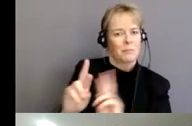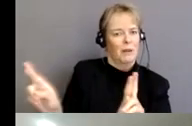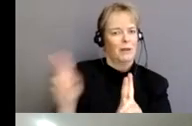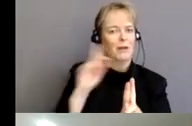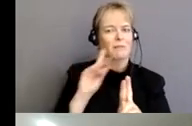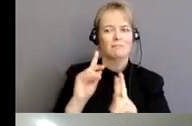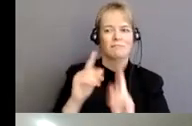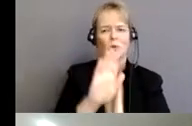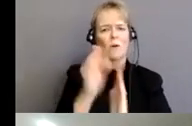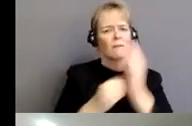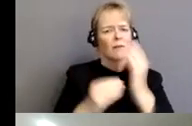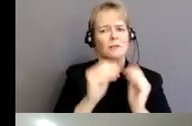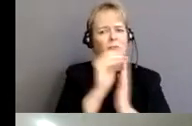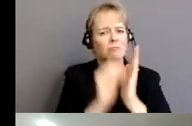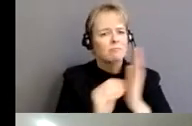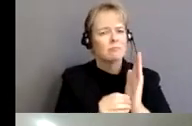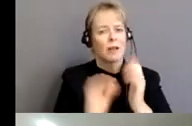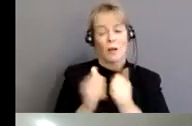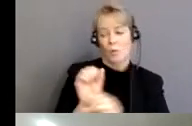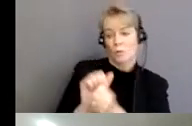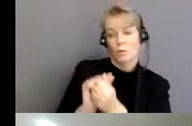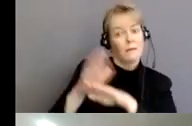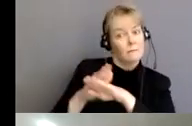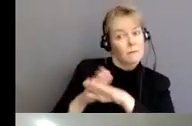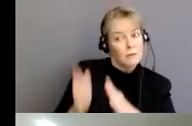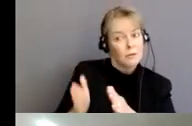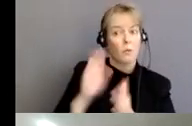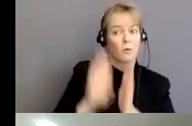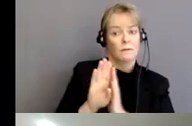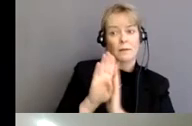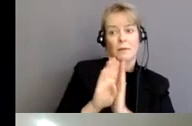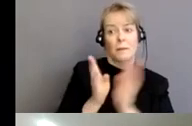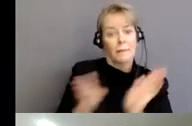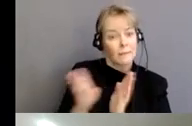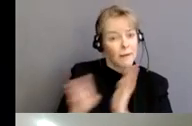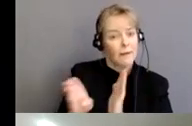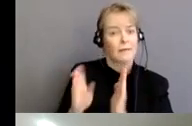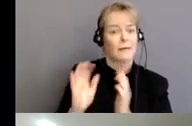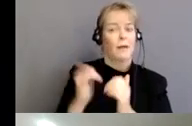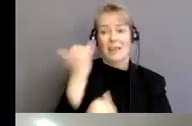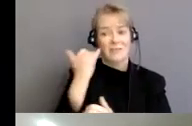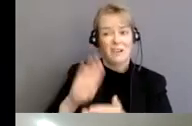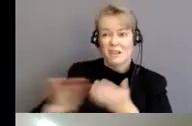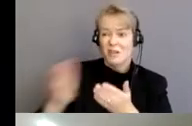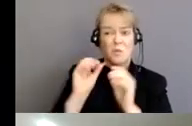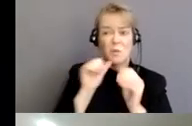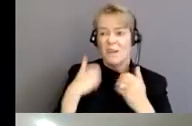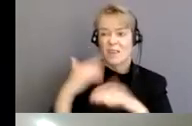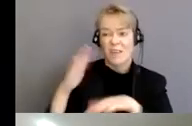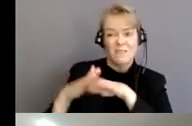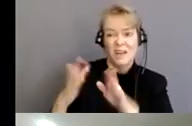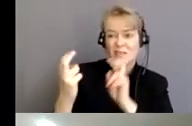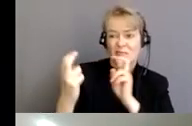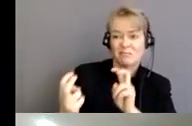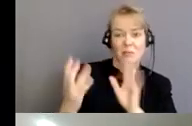plan, how you can work with your financial advisor if you have one, and if you don't, how you can connect to have one, and